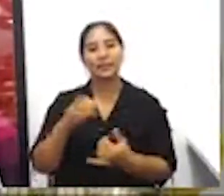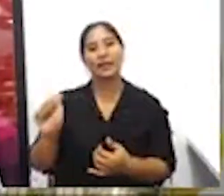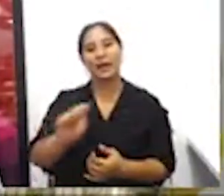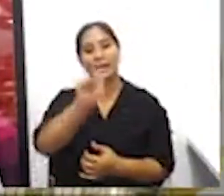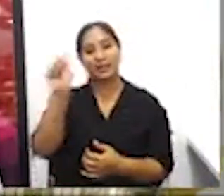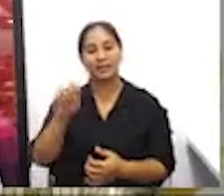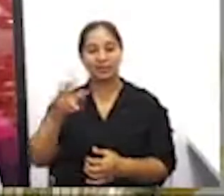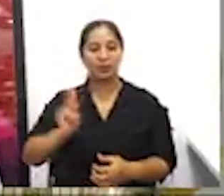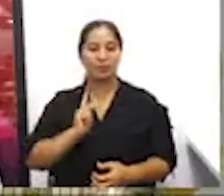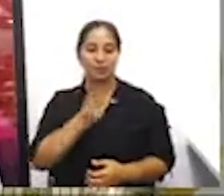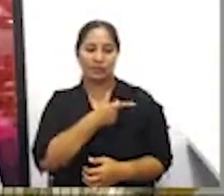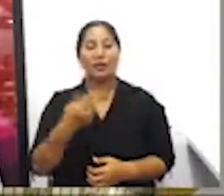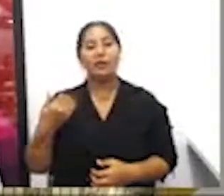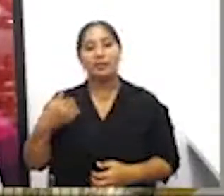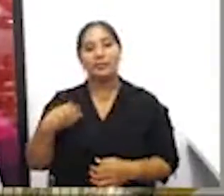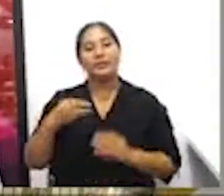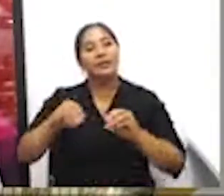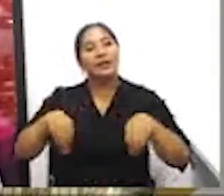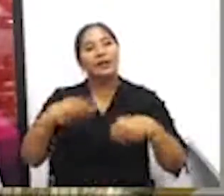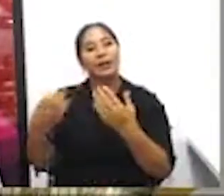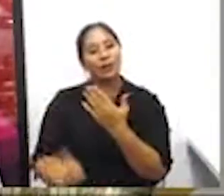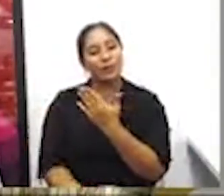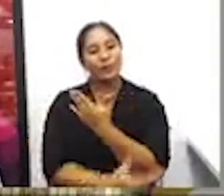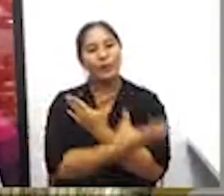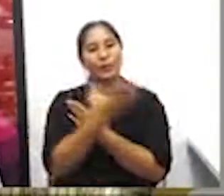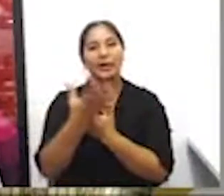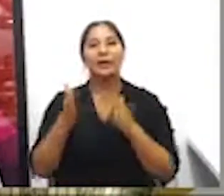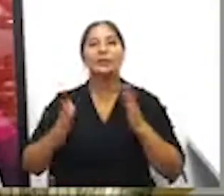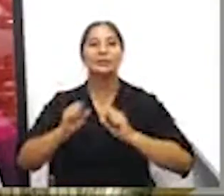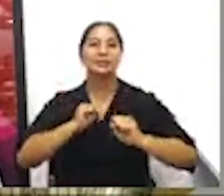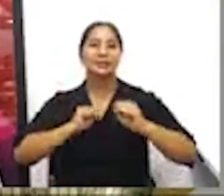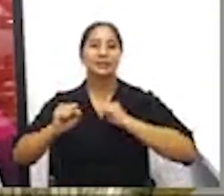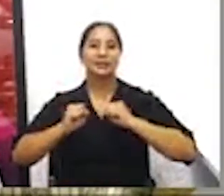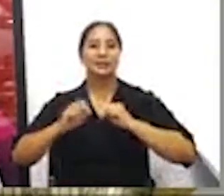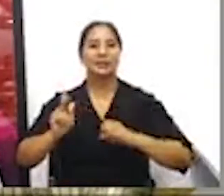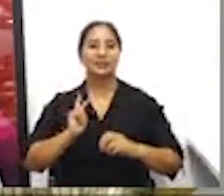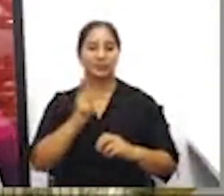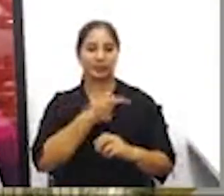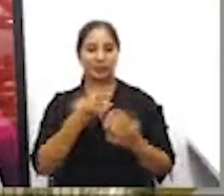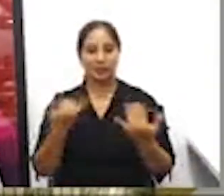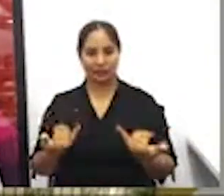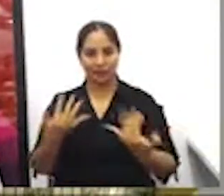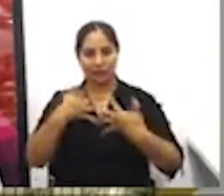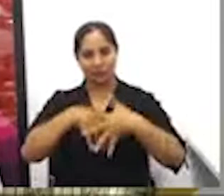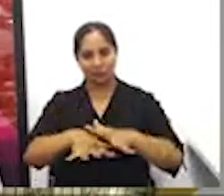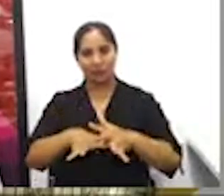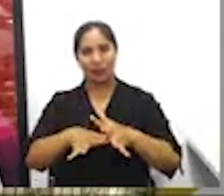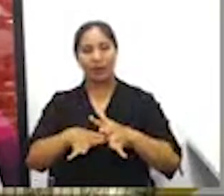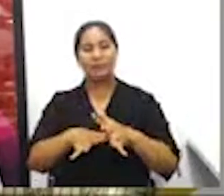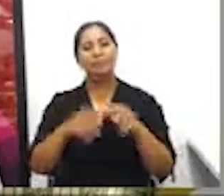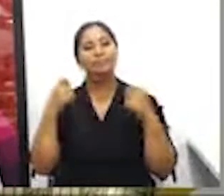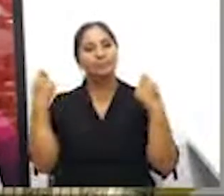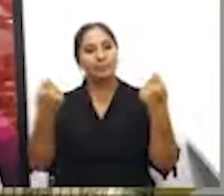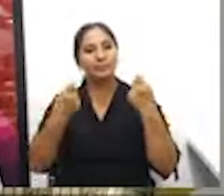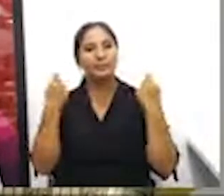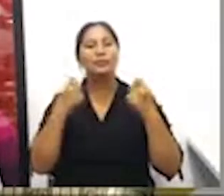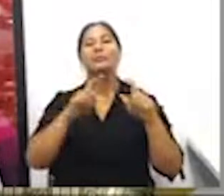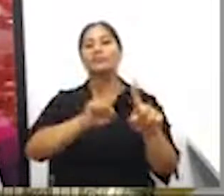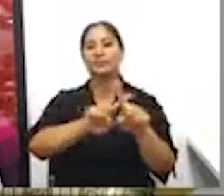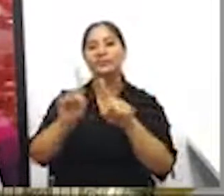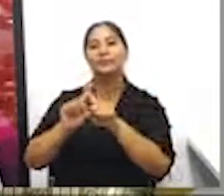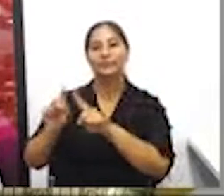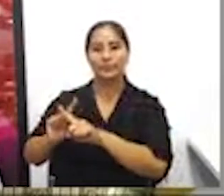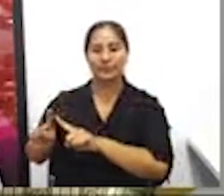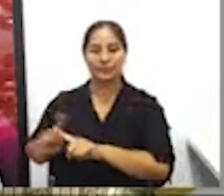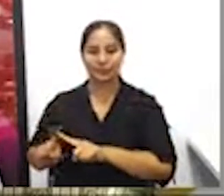our special guest has mentioned as well. Thank you for the question from the Philippines and Cambodia. No? And I will take this opportunity to